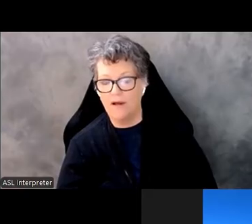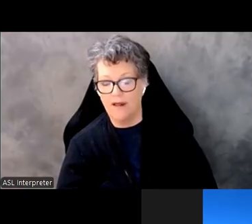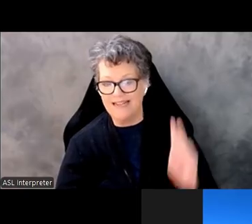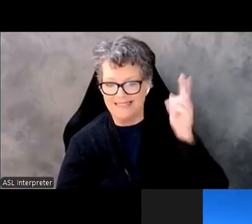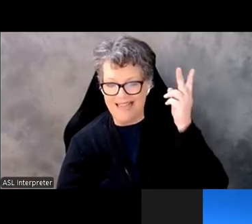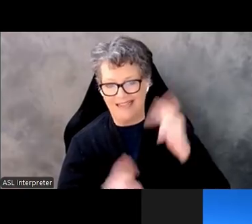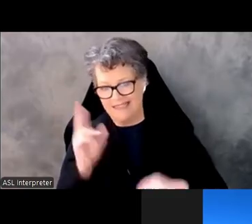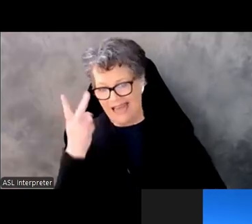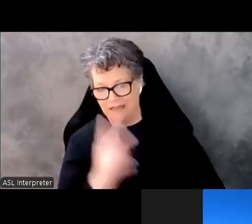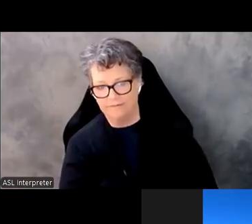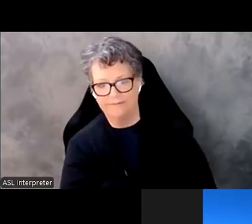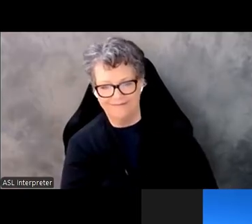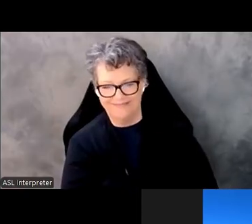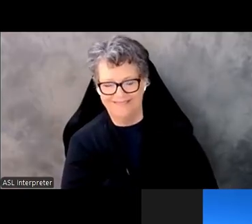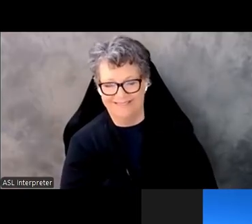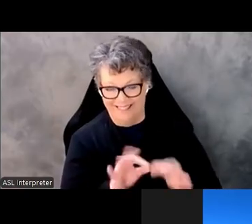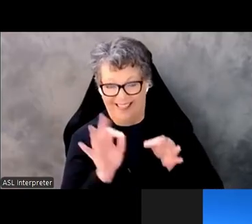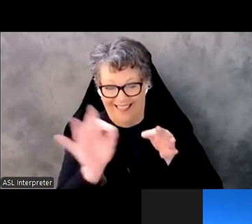Second.